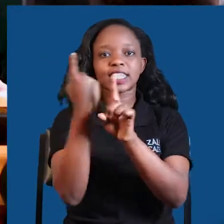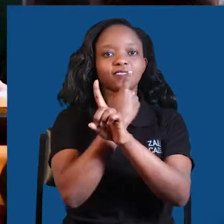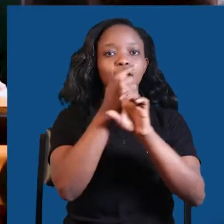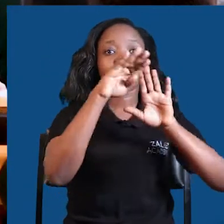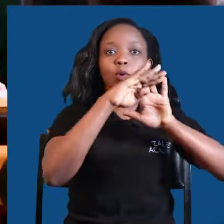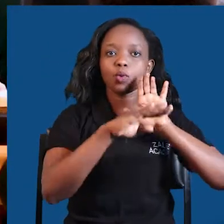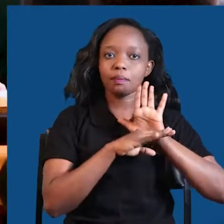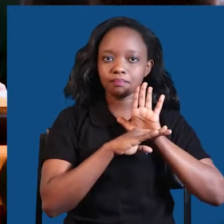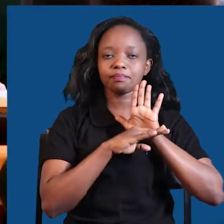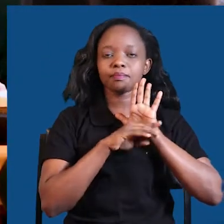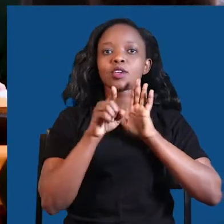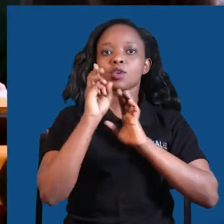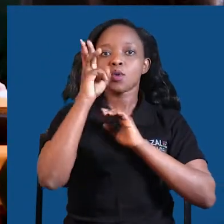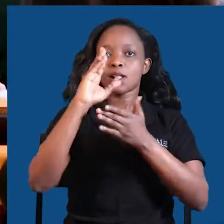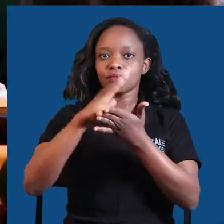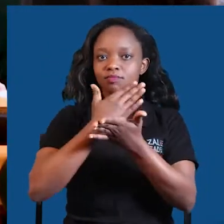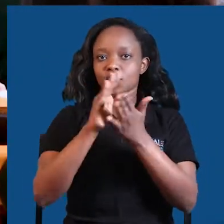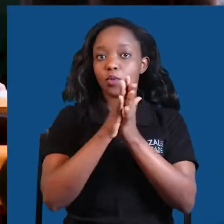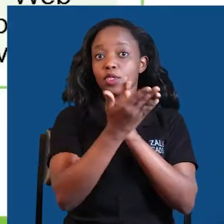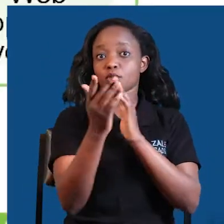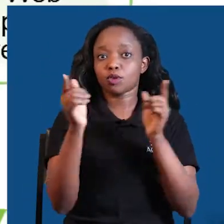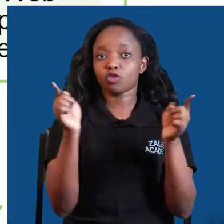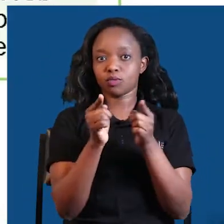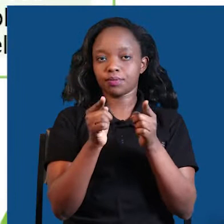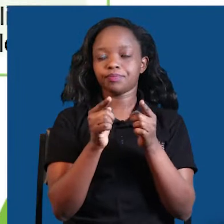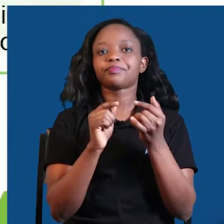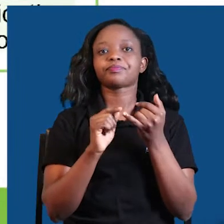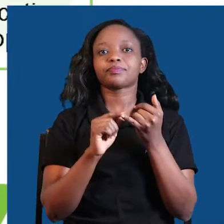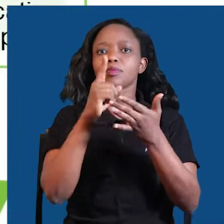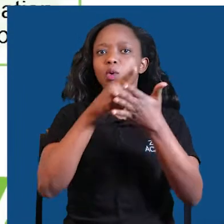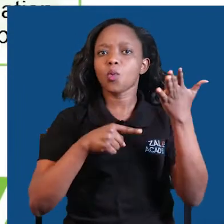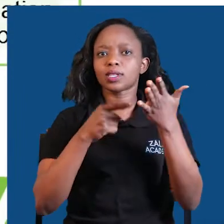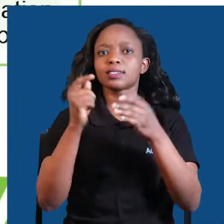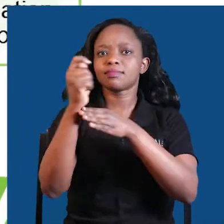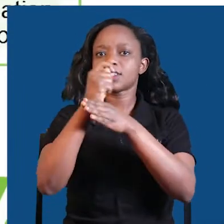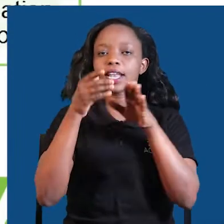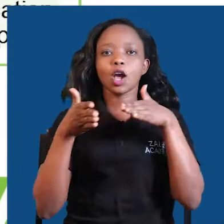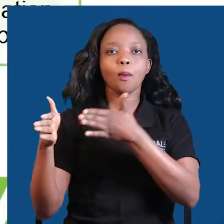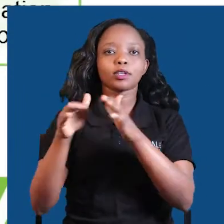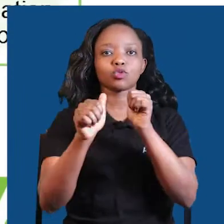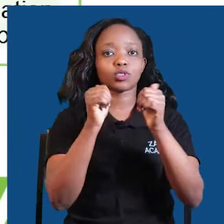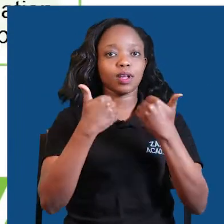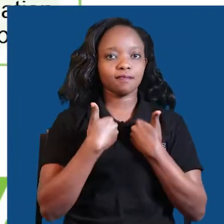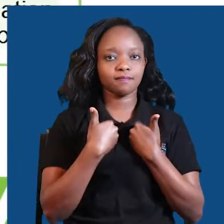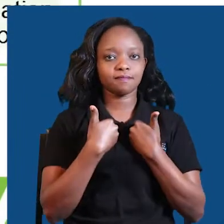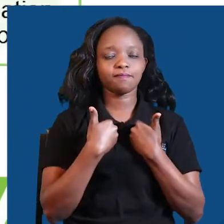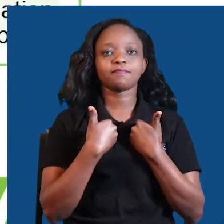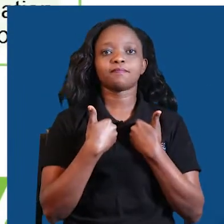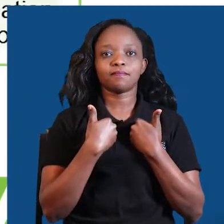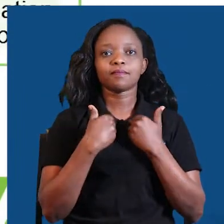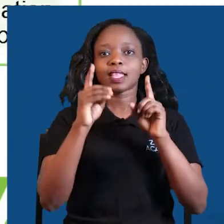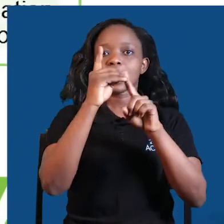train you on various programs that I will show you shortly. So what are some of the training opportunities do we